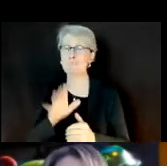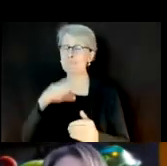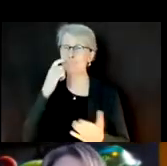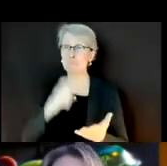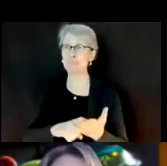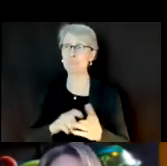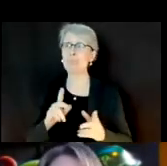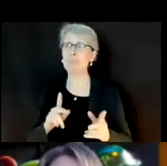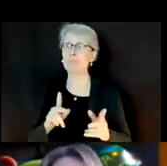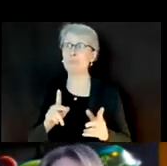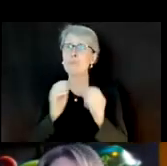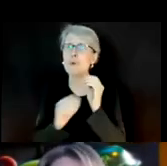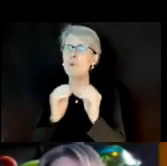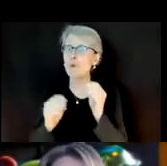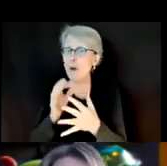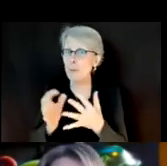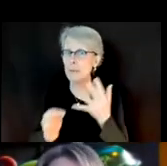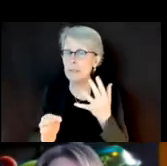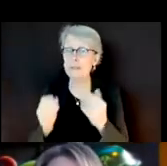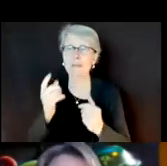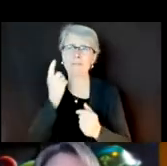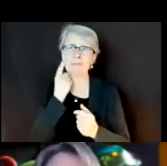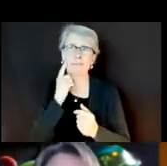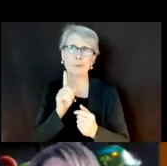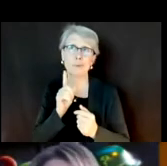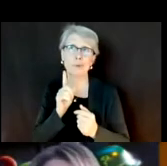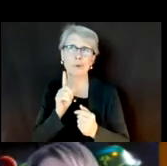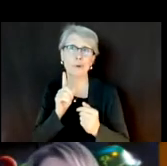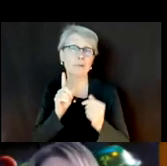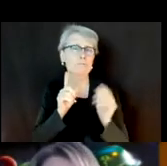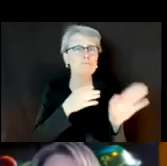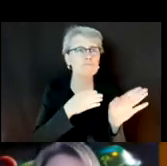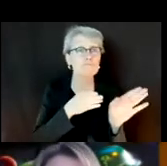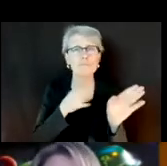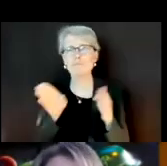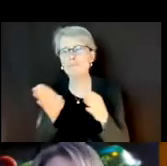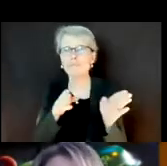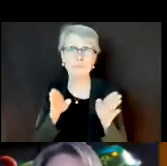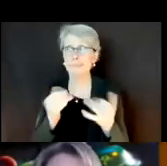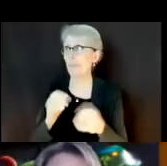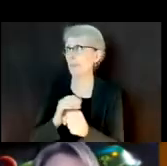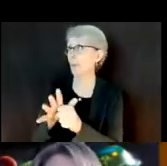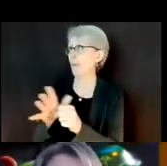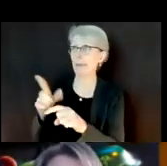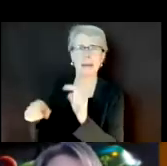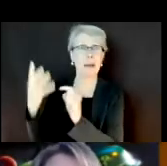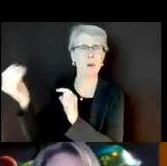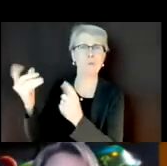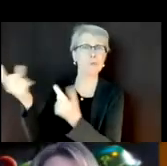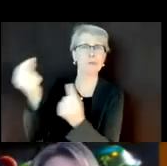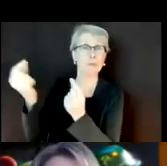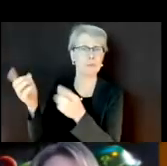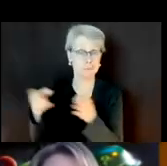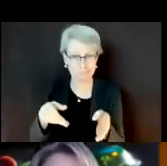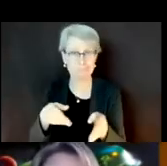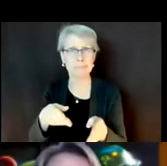individuals in terms of where they're spending their time and attention. And we all have more of it that we're spending online because that's just where we are, because we can't go outside, especially when it's